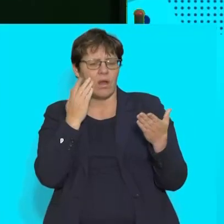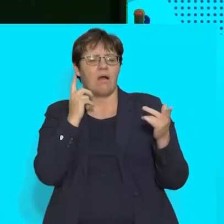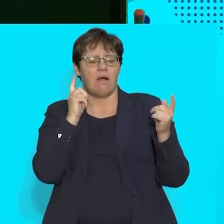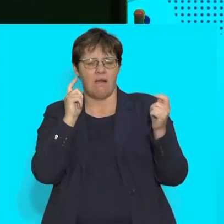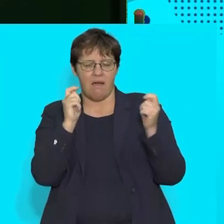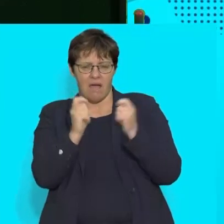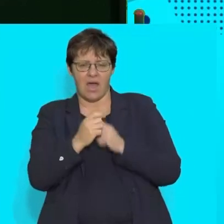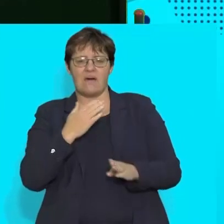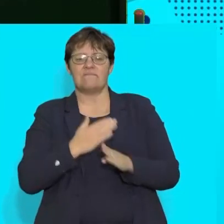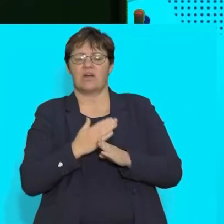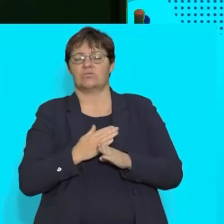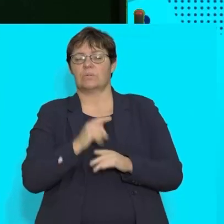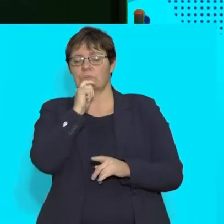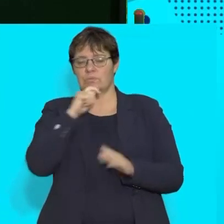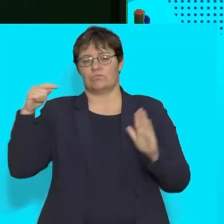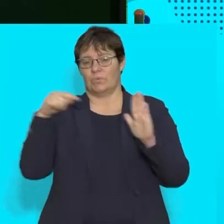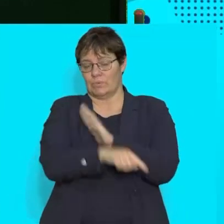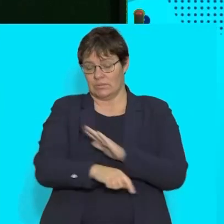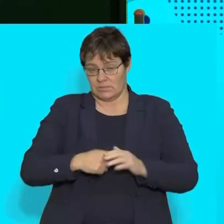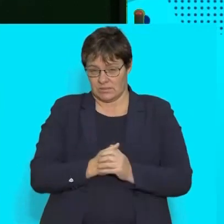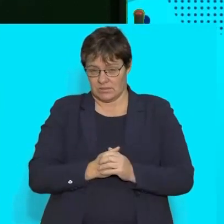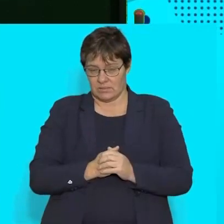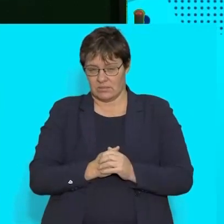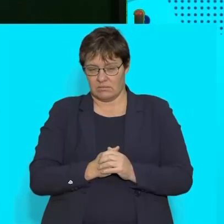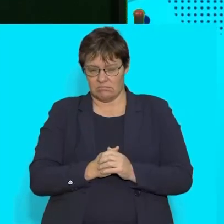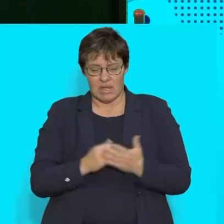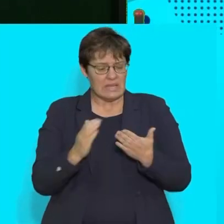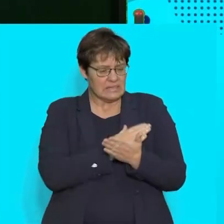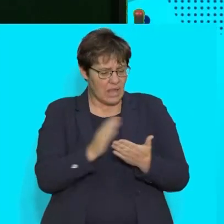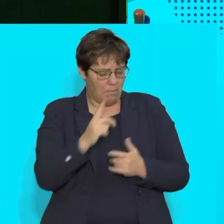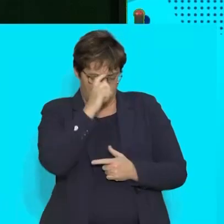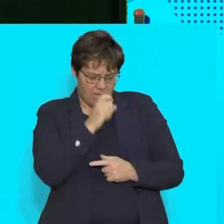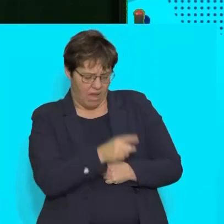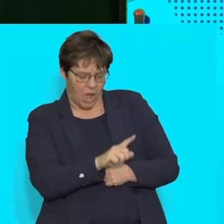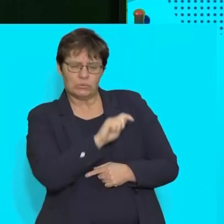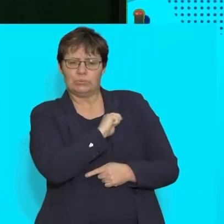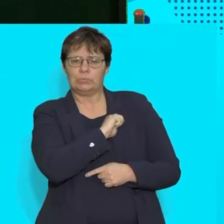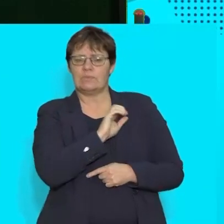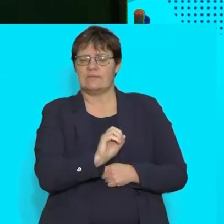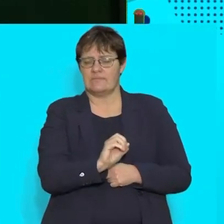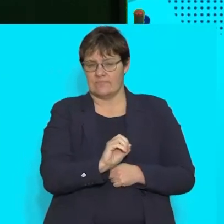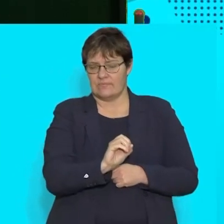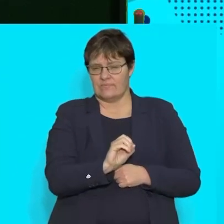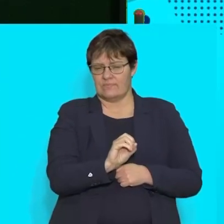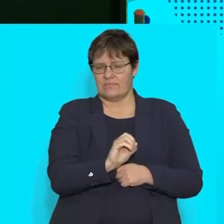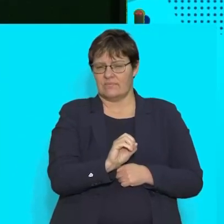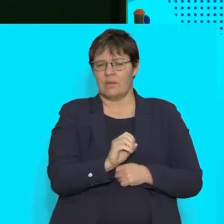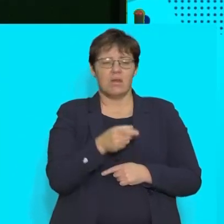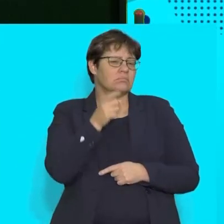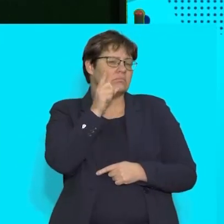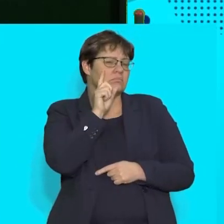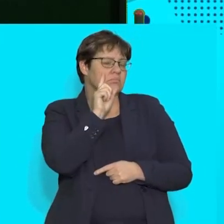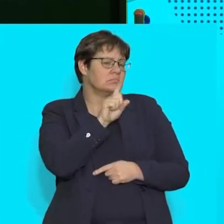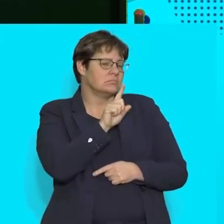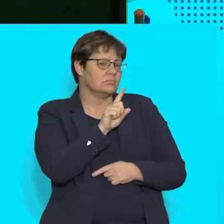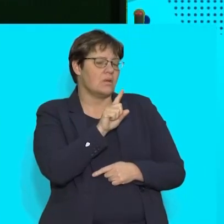gradually lost their functional use. And so some people often believe that that is true. And so let's test that.